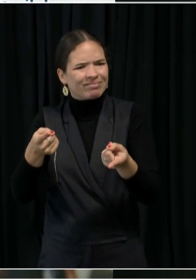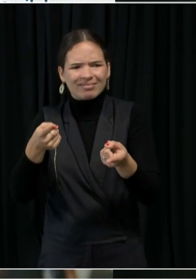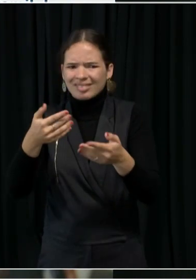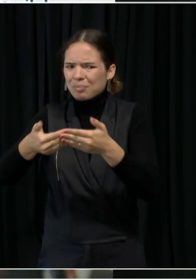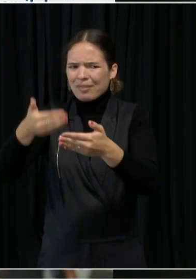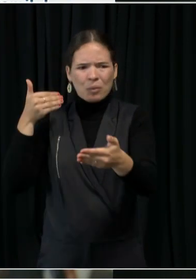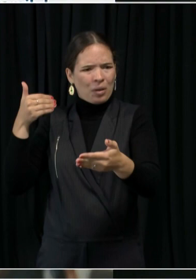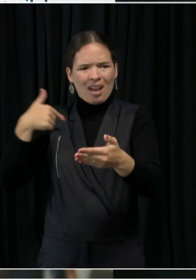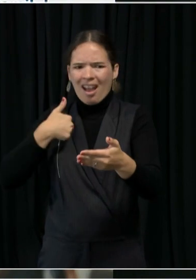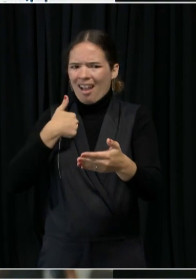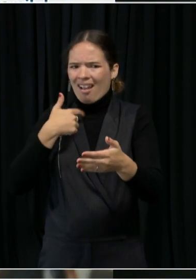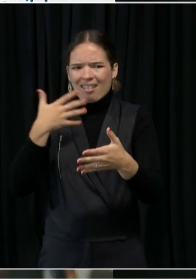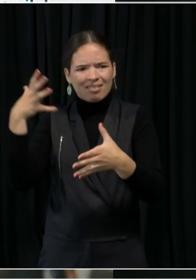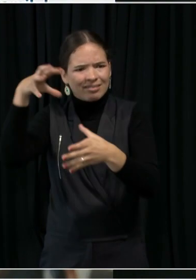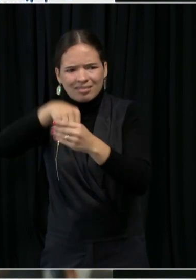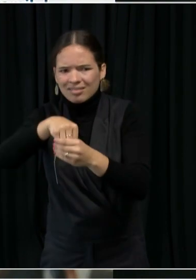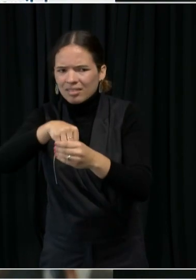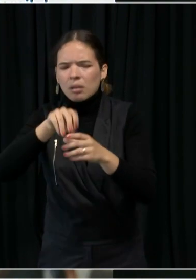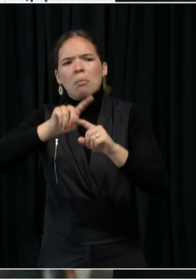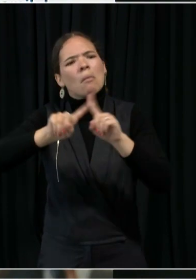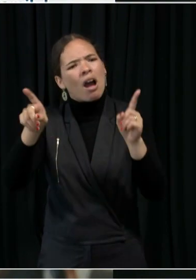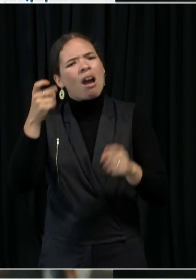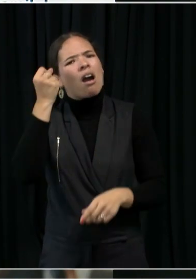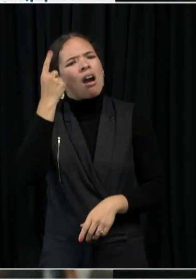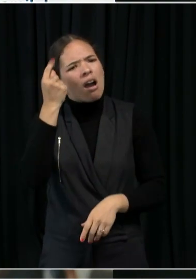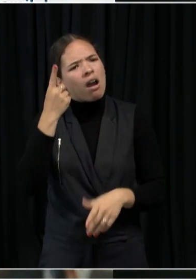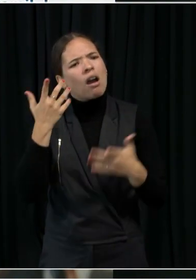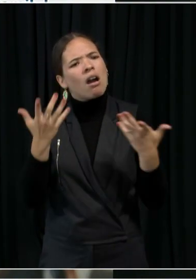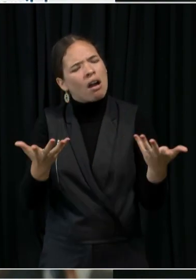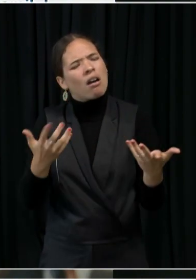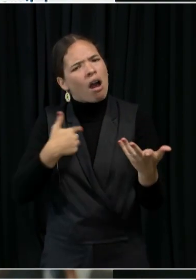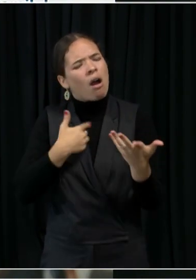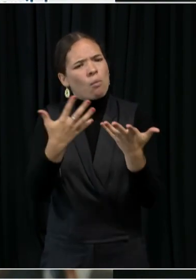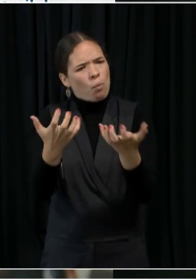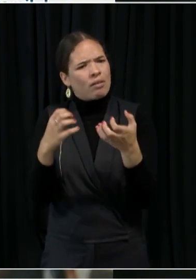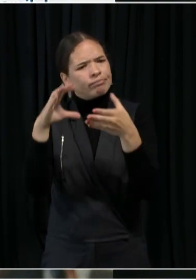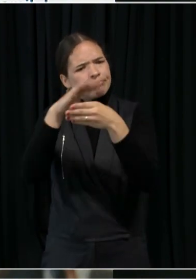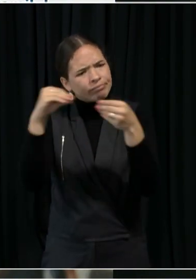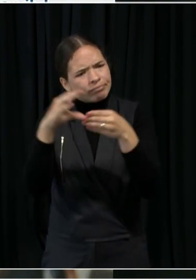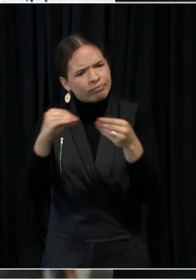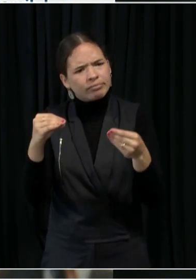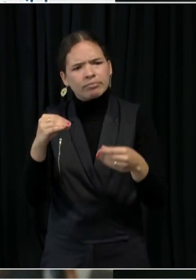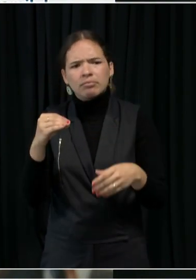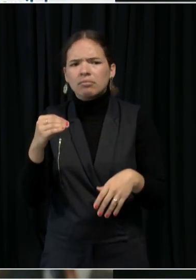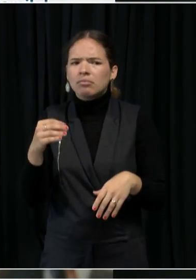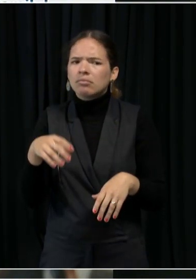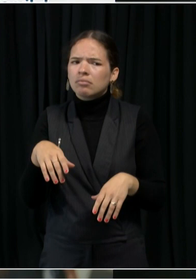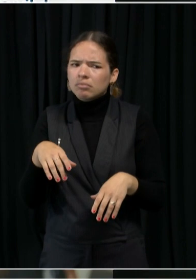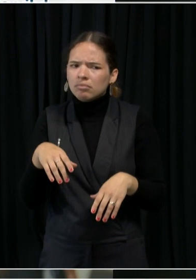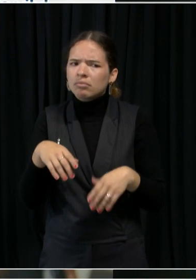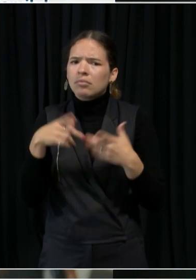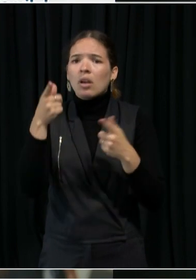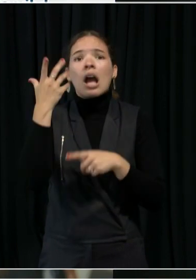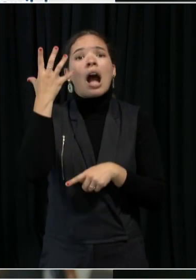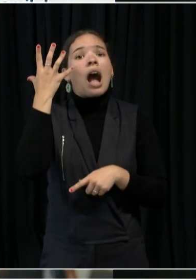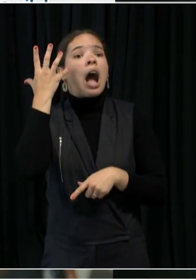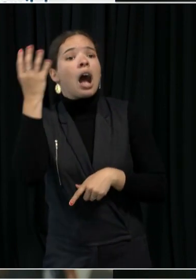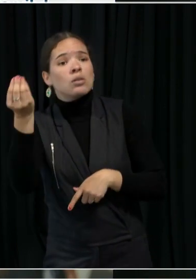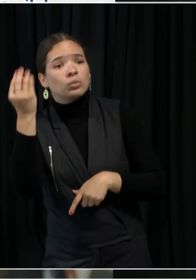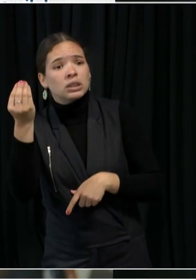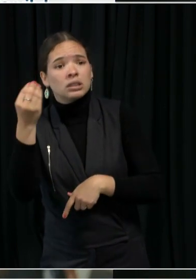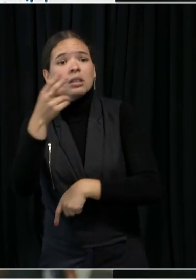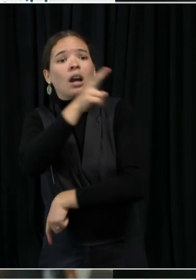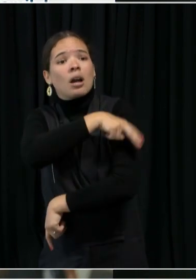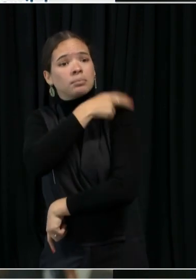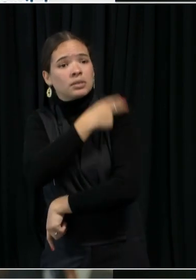may remember better, but we said that we, the district, wanted to be out of the hospital business. We wanted a